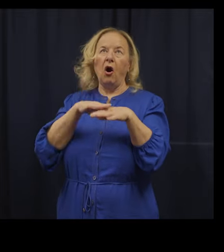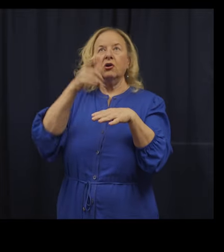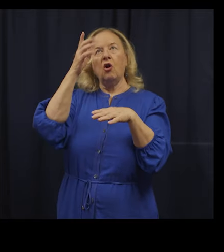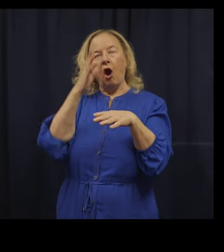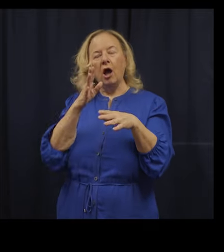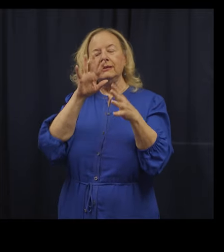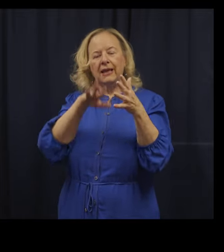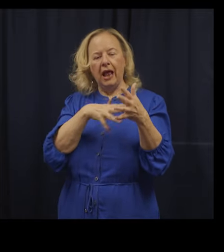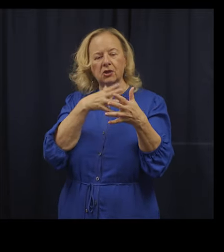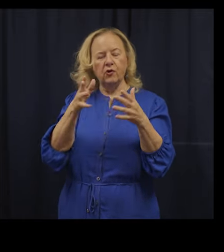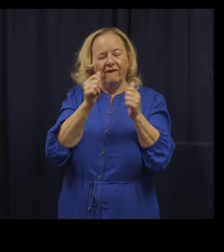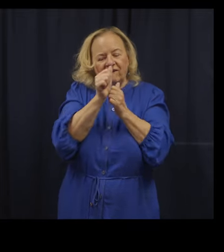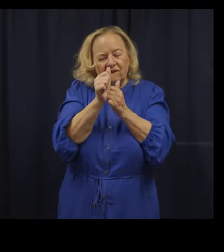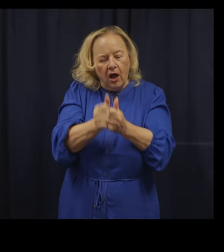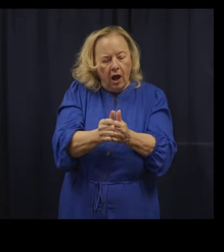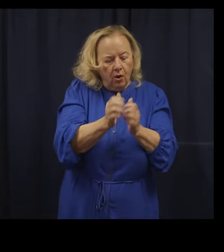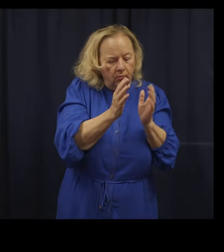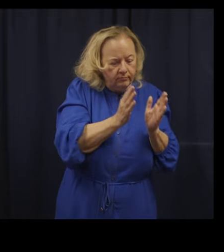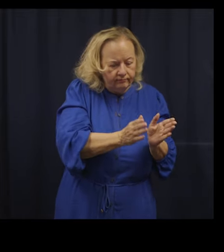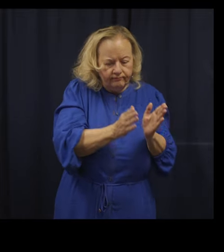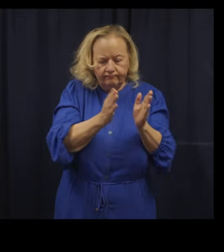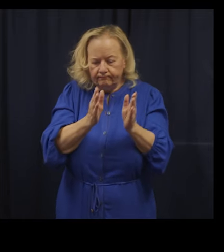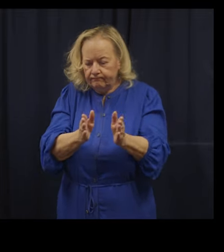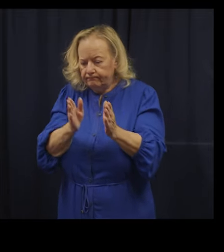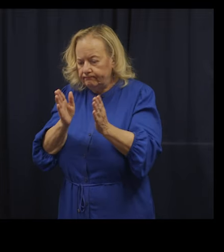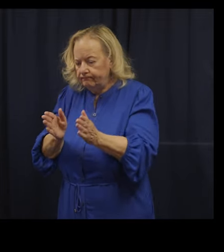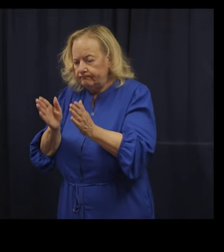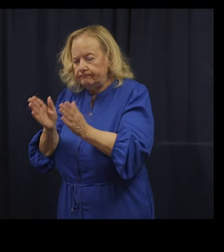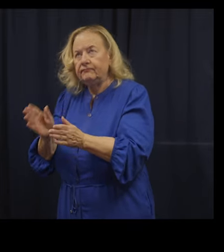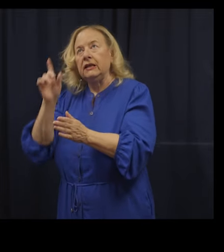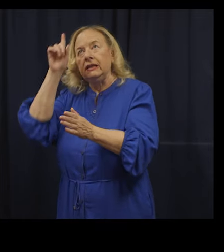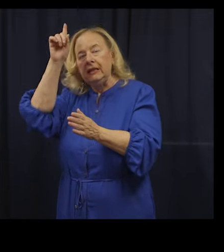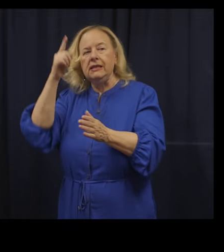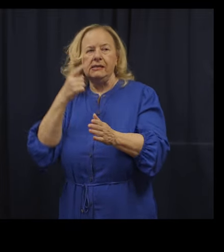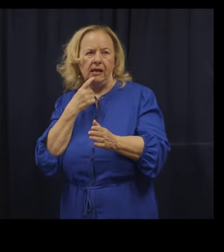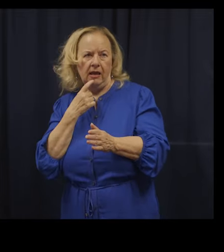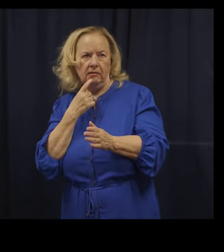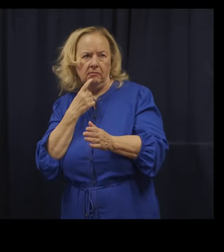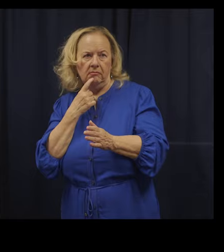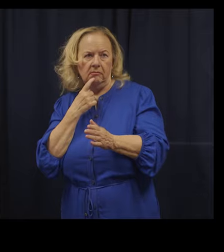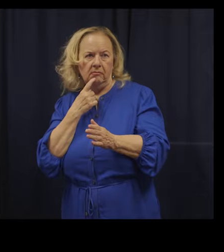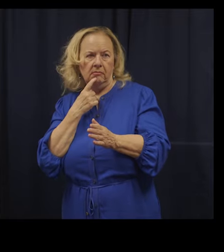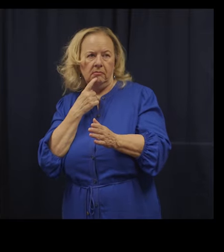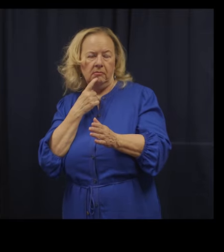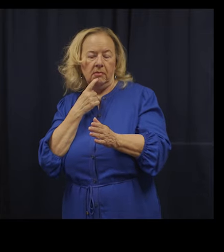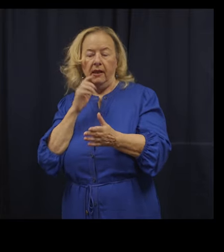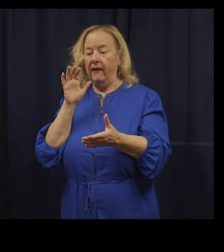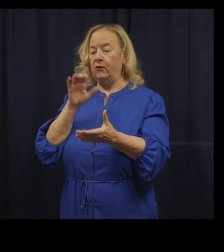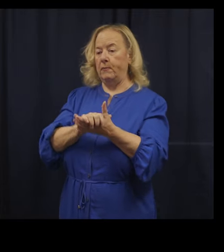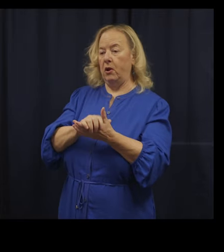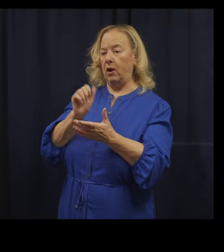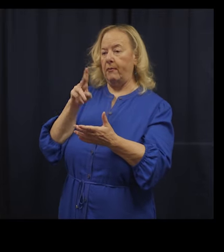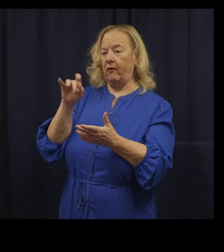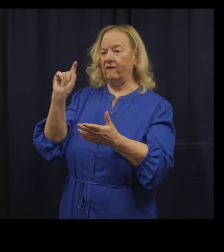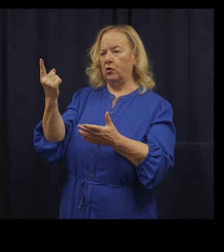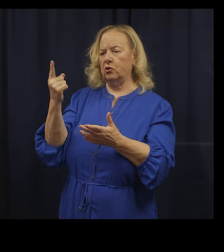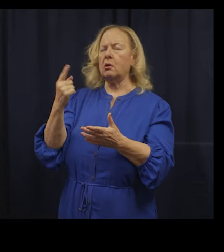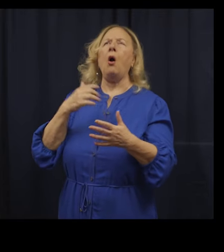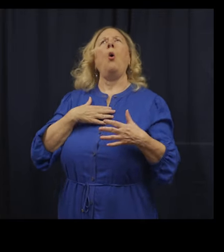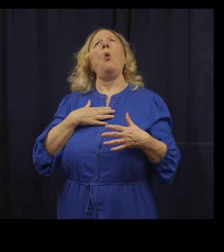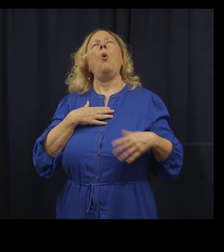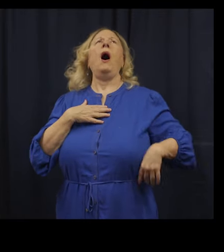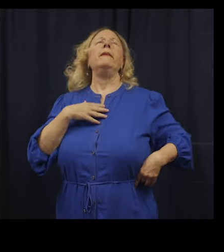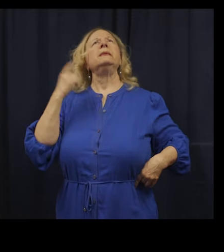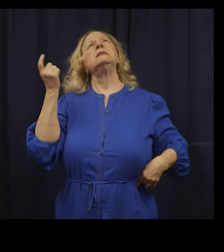calendar. So you do it when he says. I mean, if you guys got married on April 1st and your spouse says, I'm going to